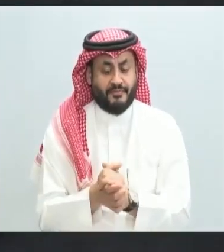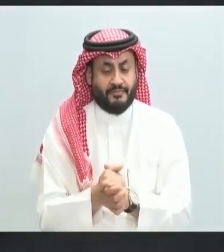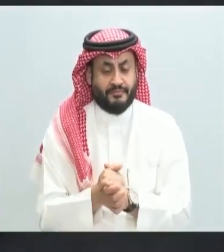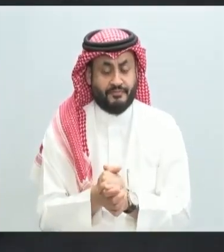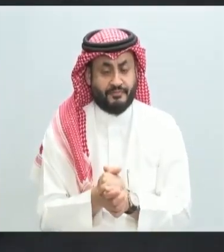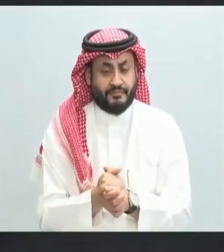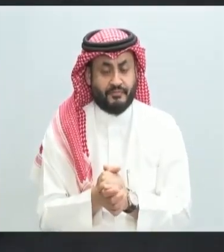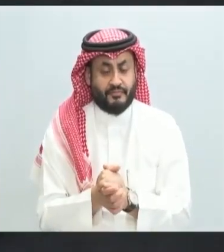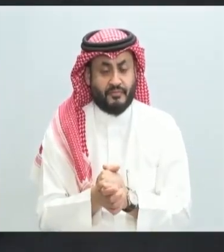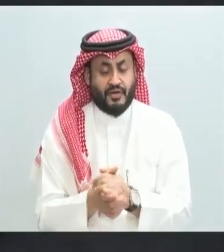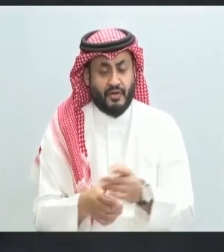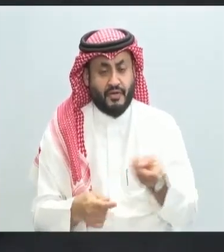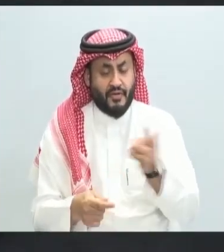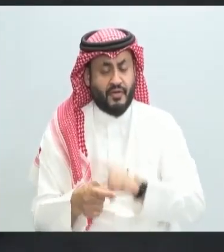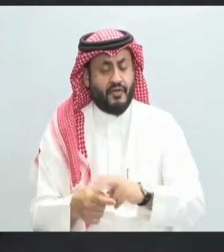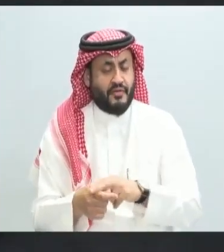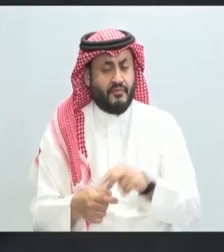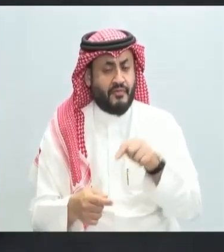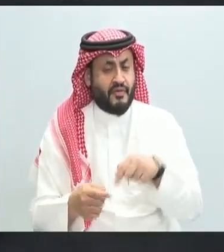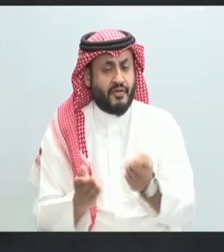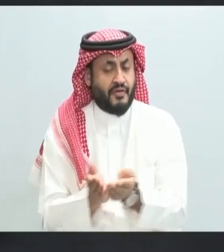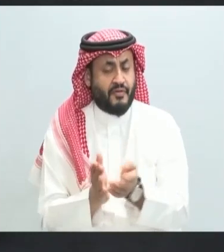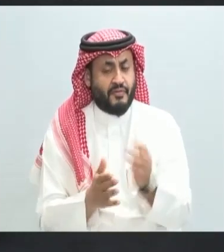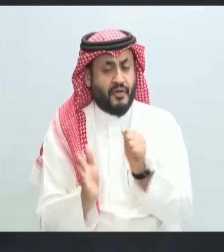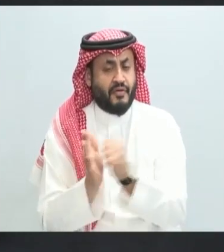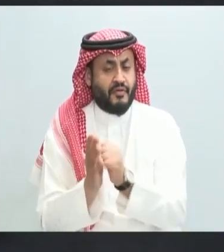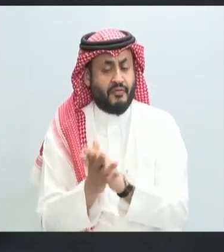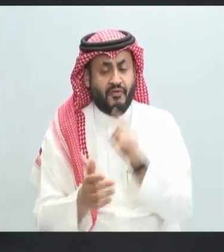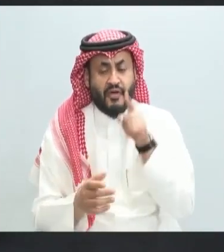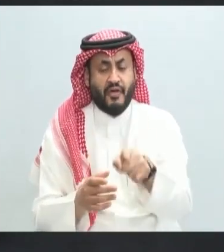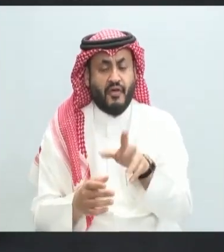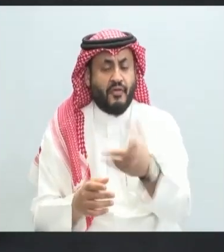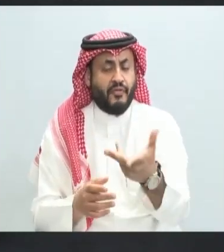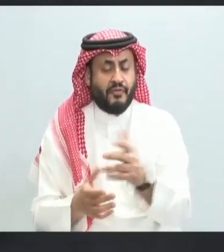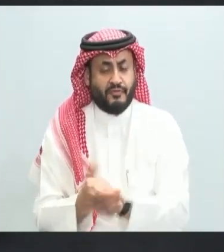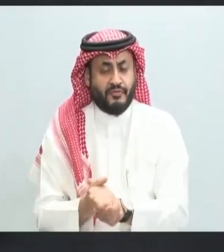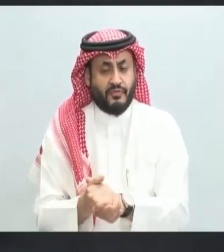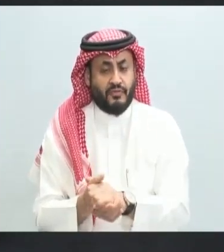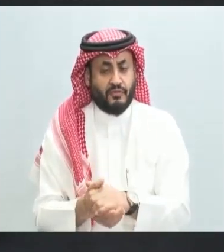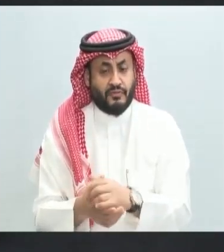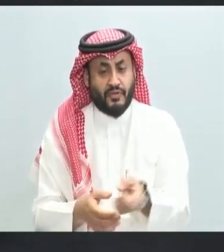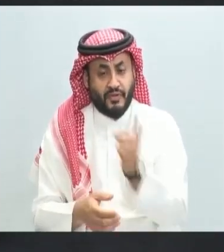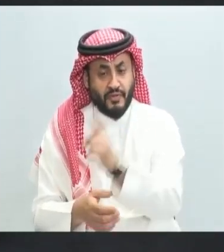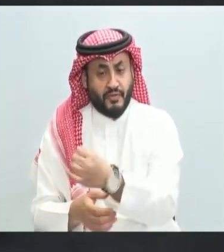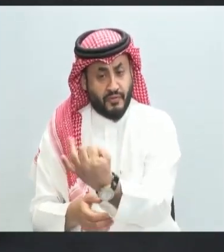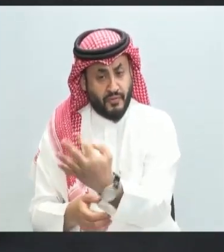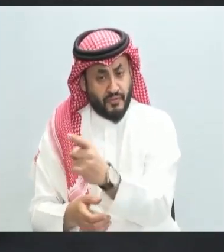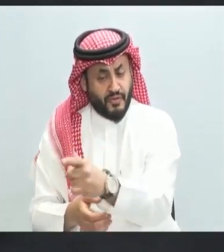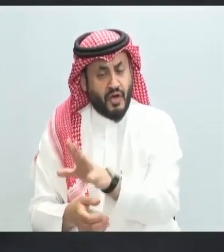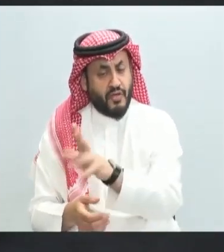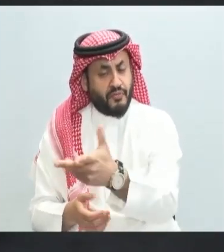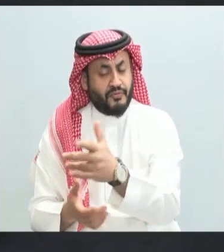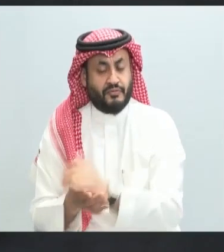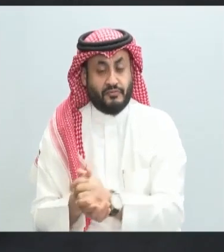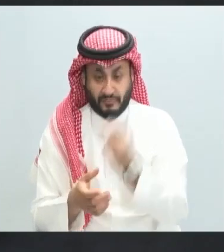your class or at home. Point at one thing and say, what's this? And point about more